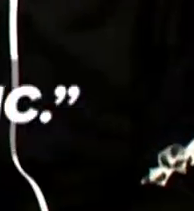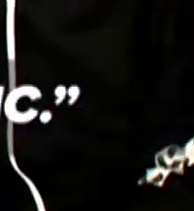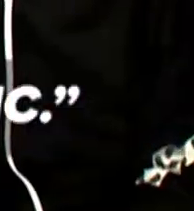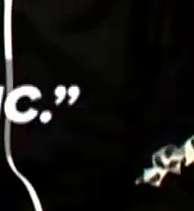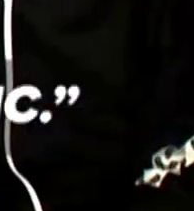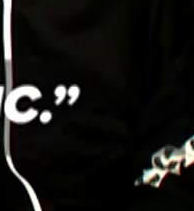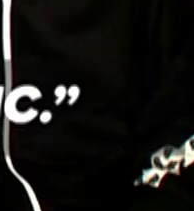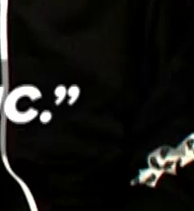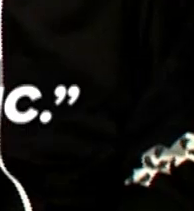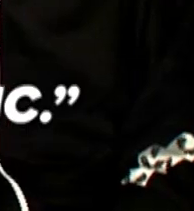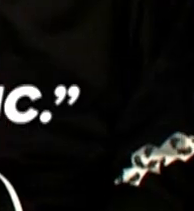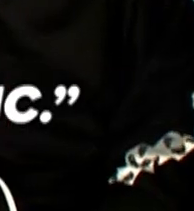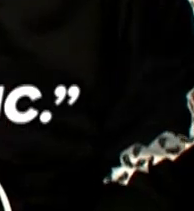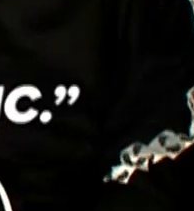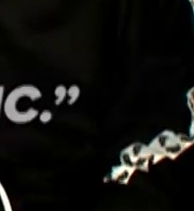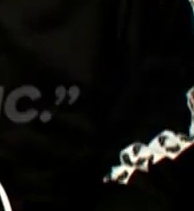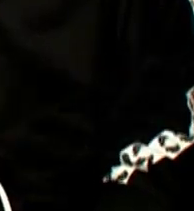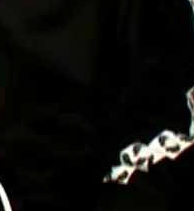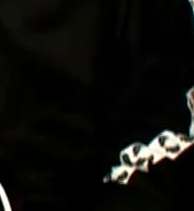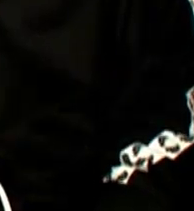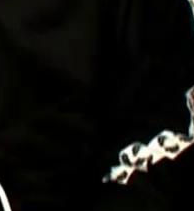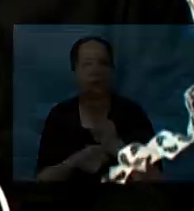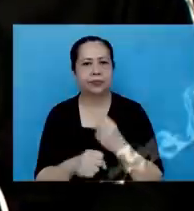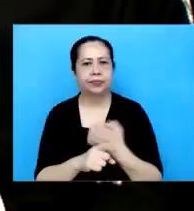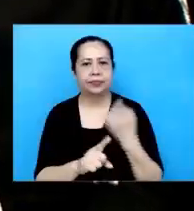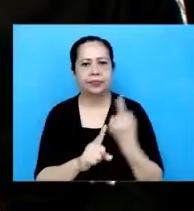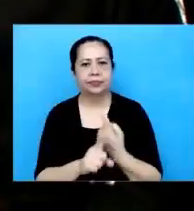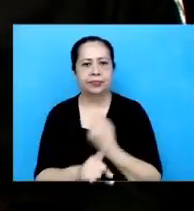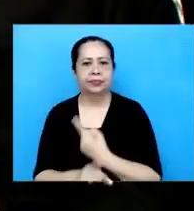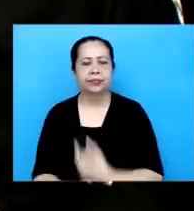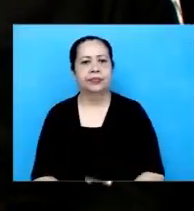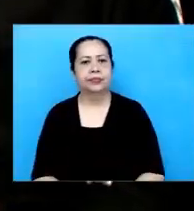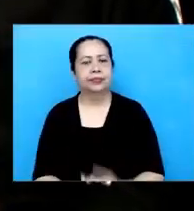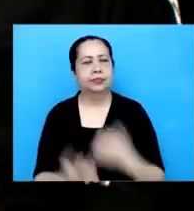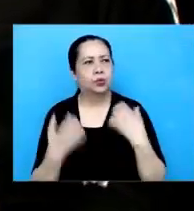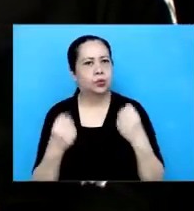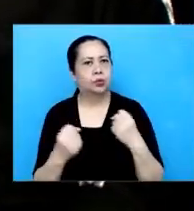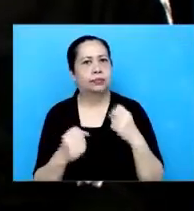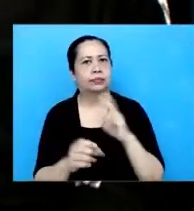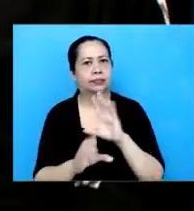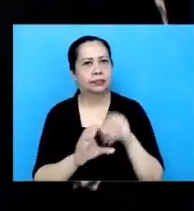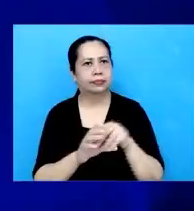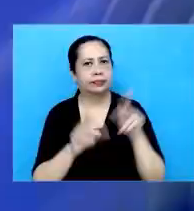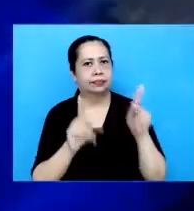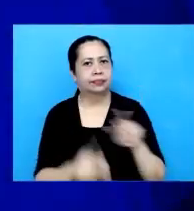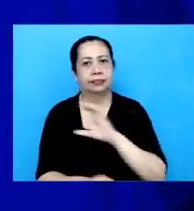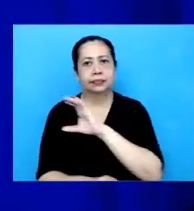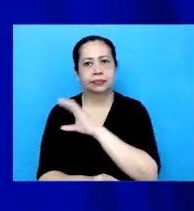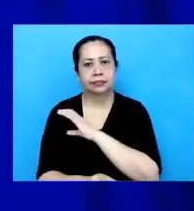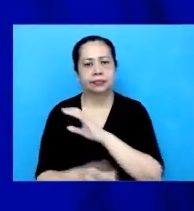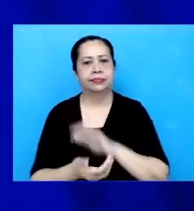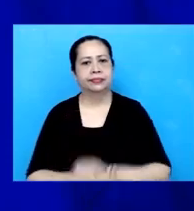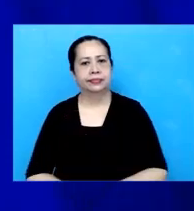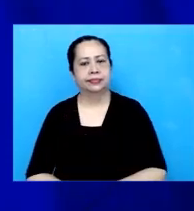the for individual strong personalities din, makulit lang.